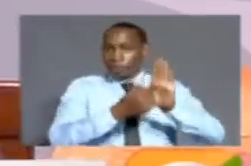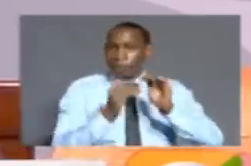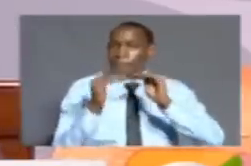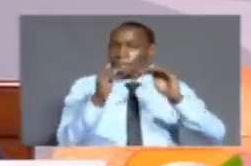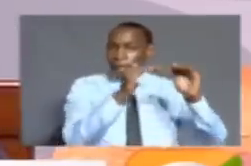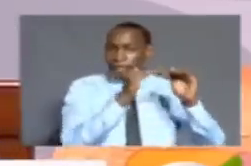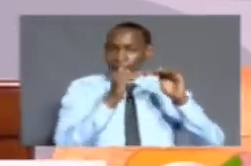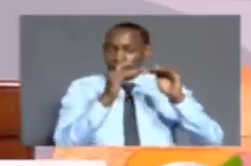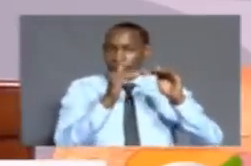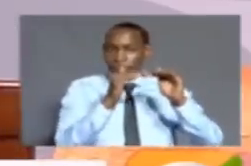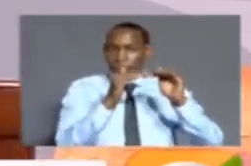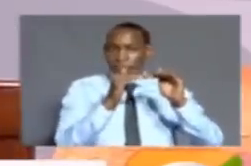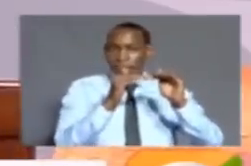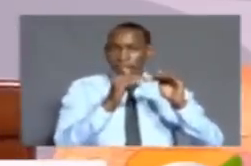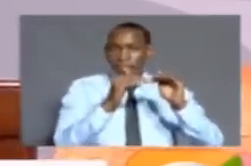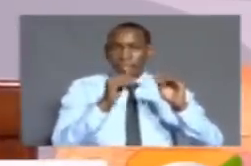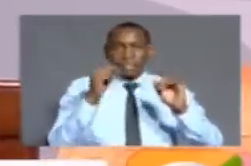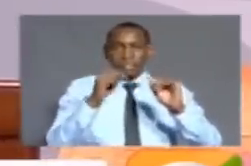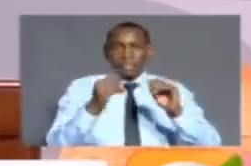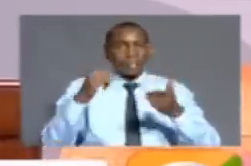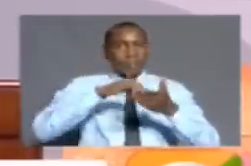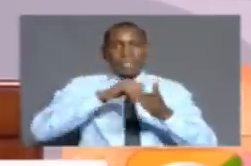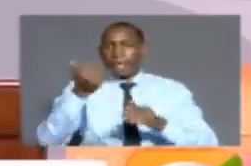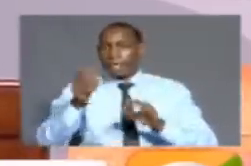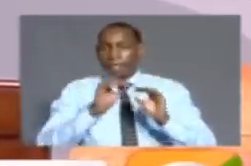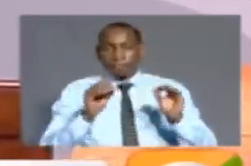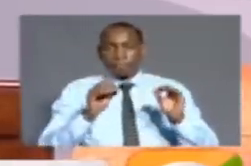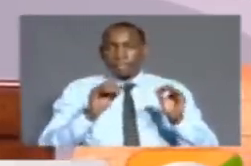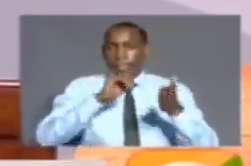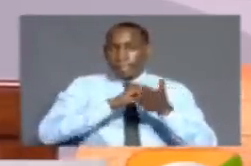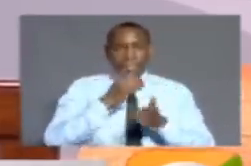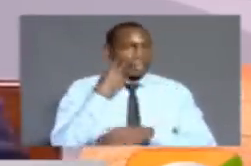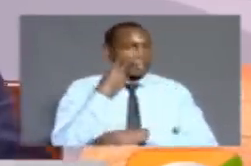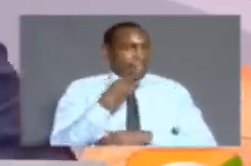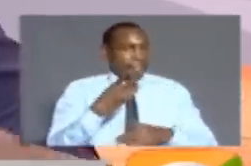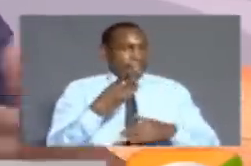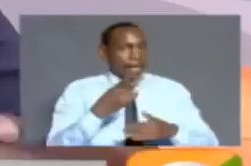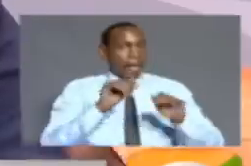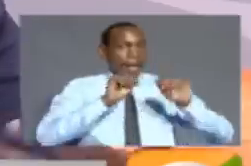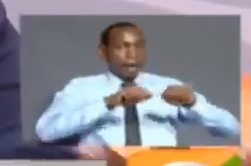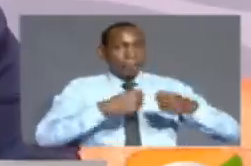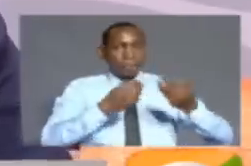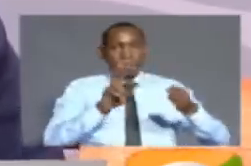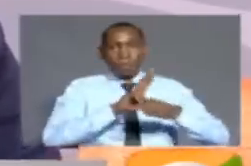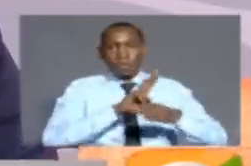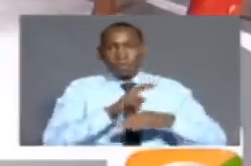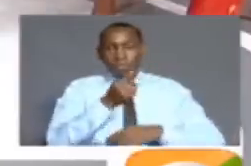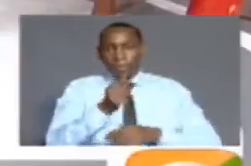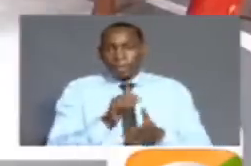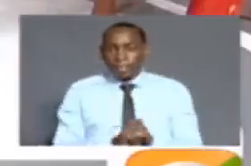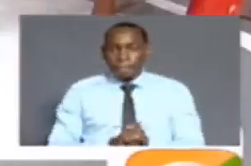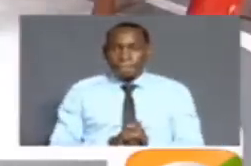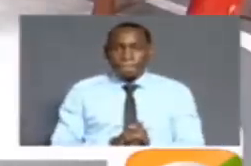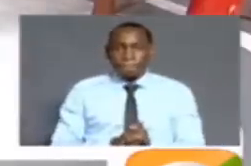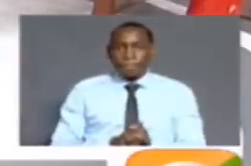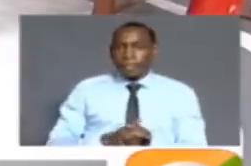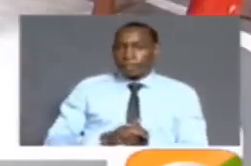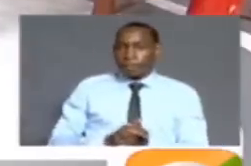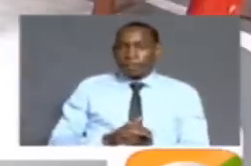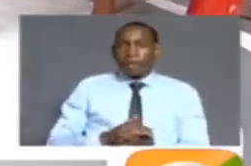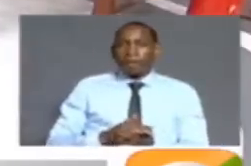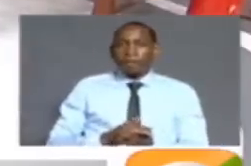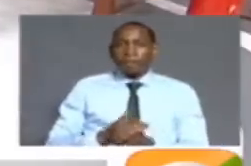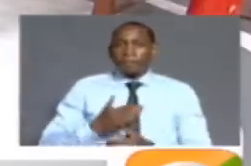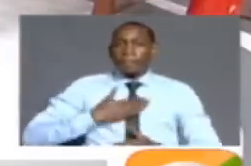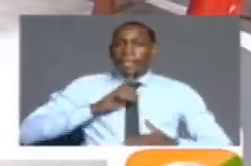fairly, apart from other areas that you would have noted, you know, how you've been able to spend your money. And from that, and what I was going to say, actually, the